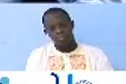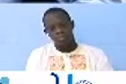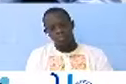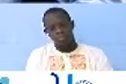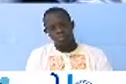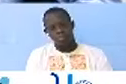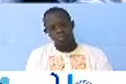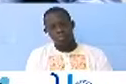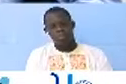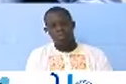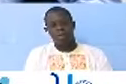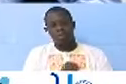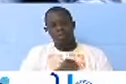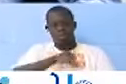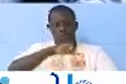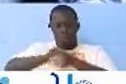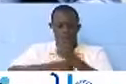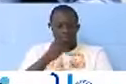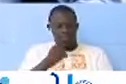home, his